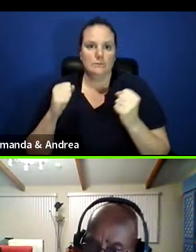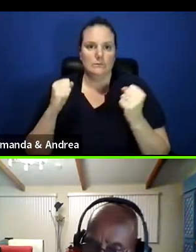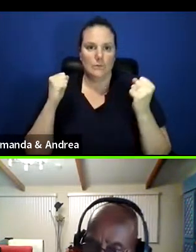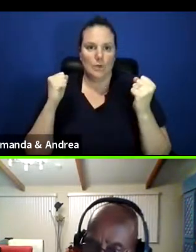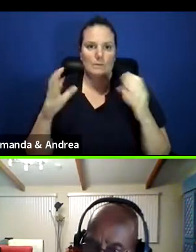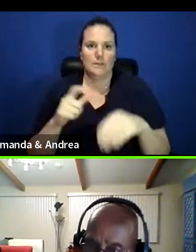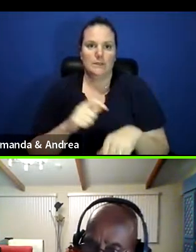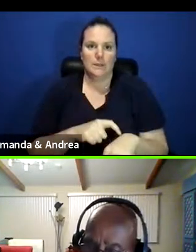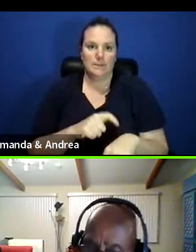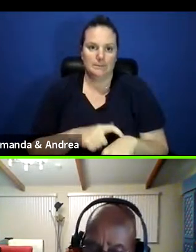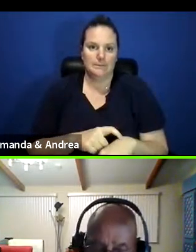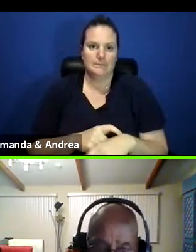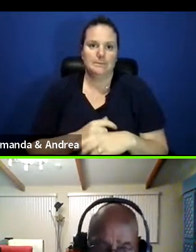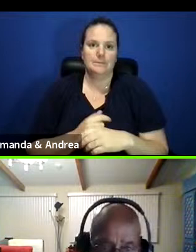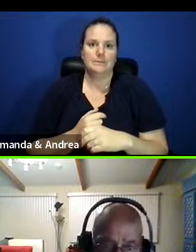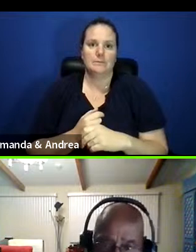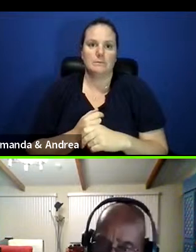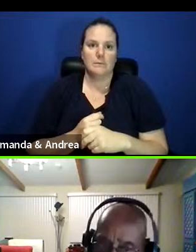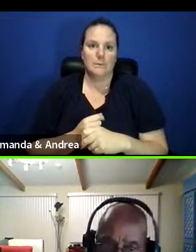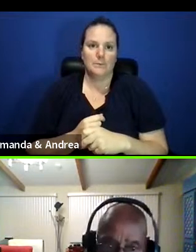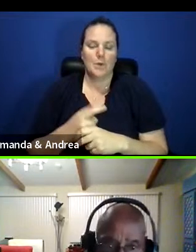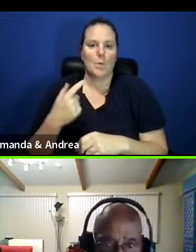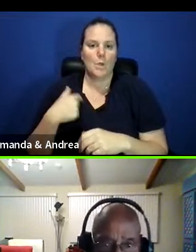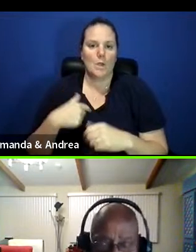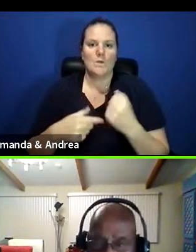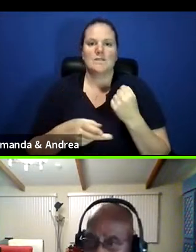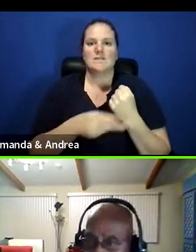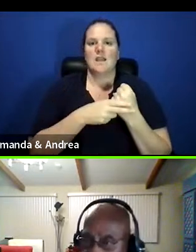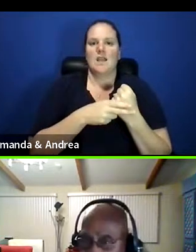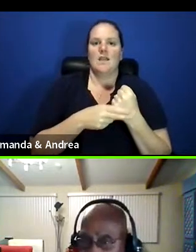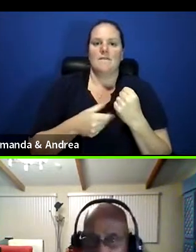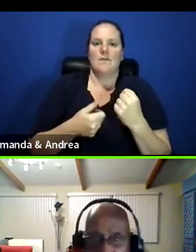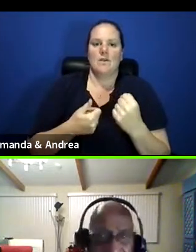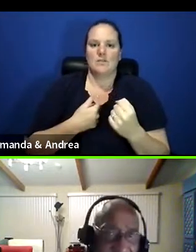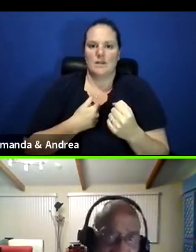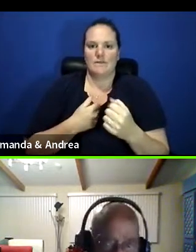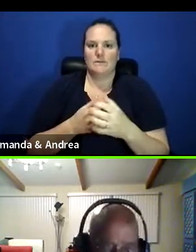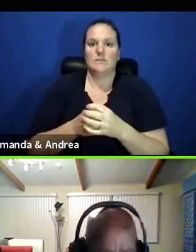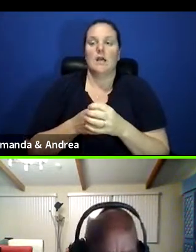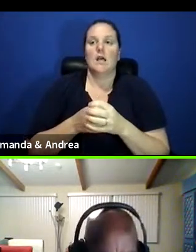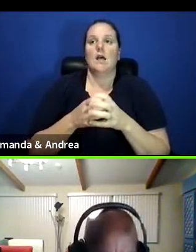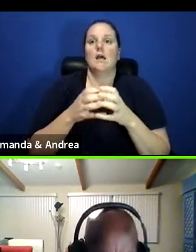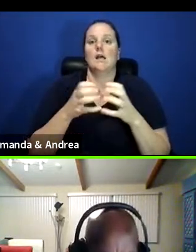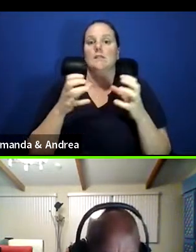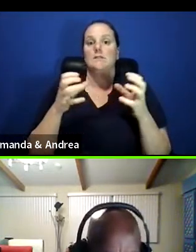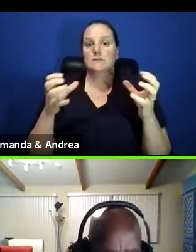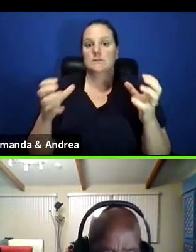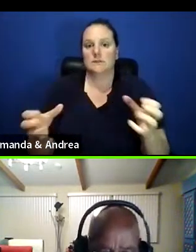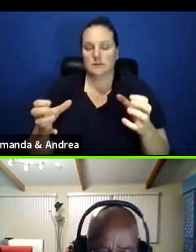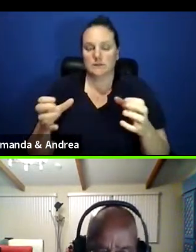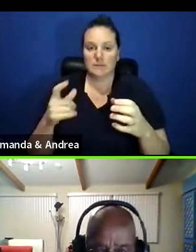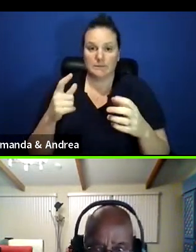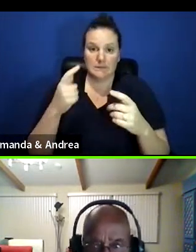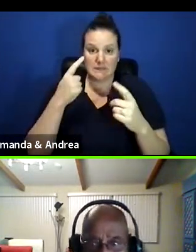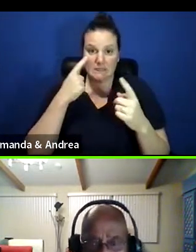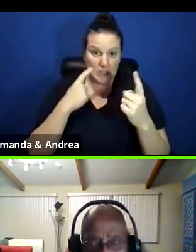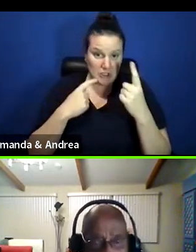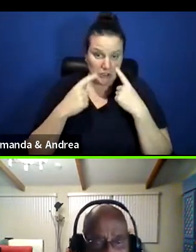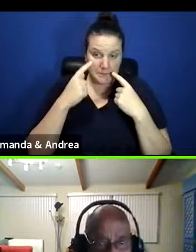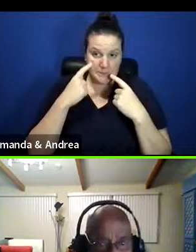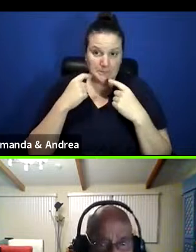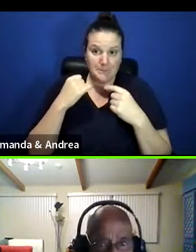times we would save ourselves tons of tears